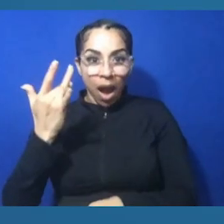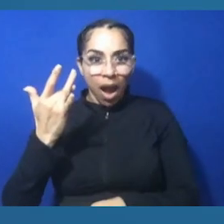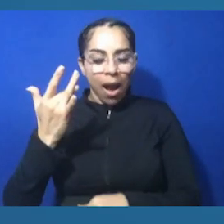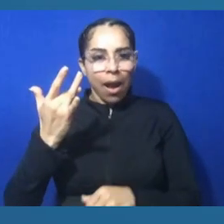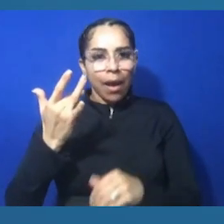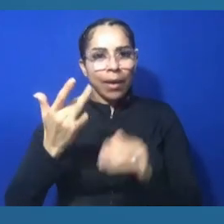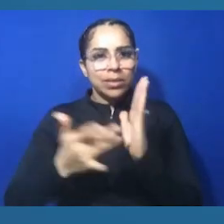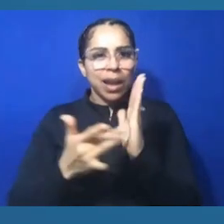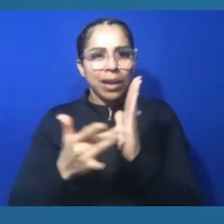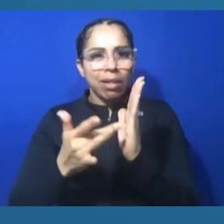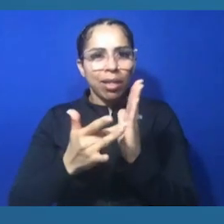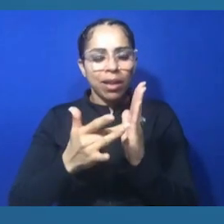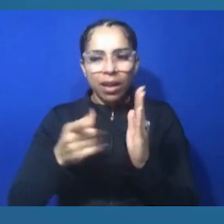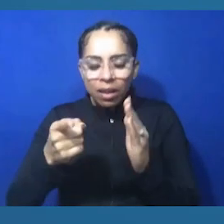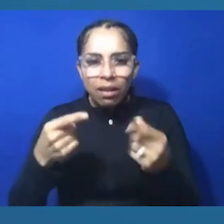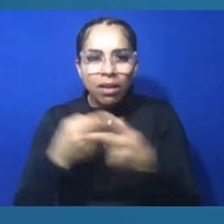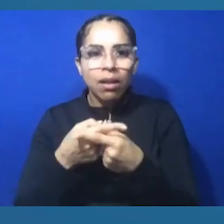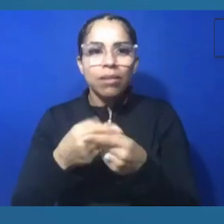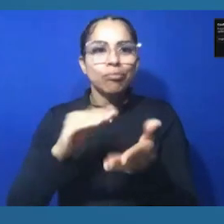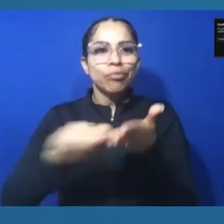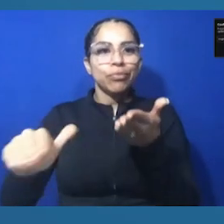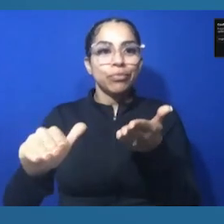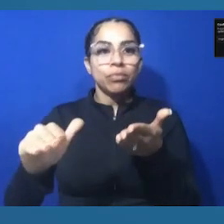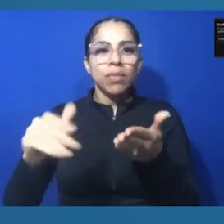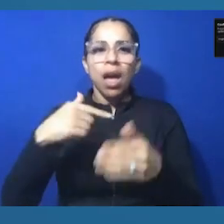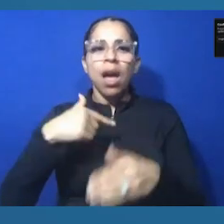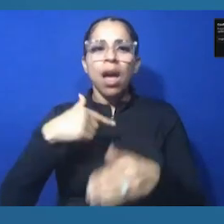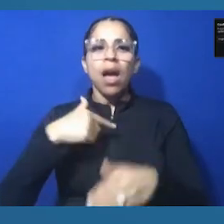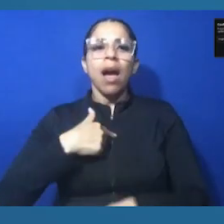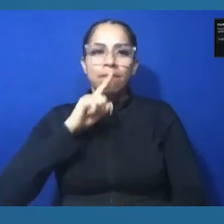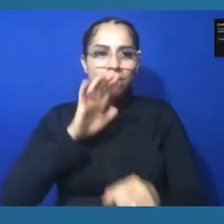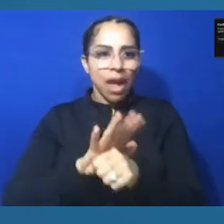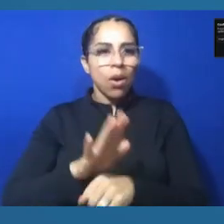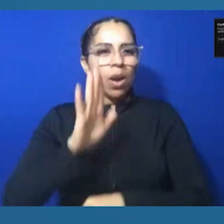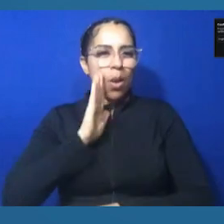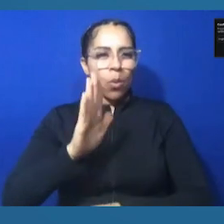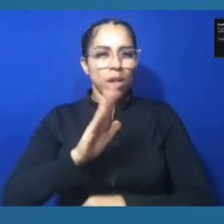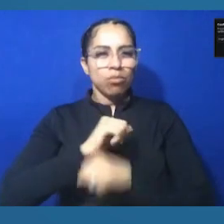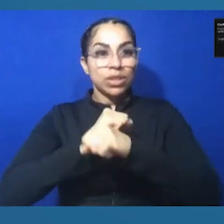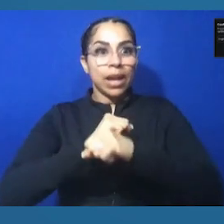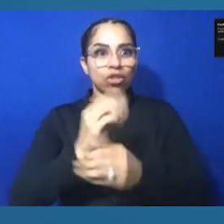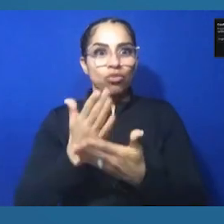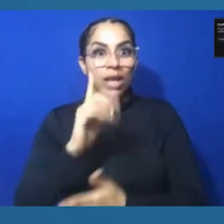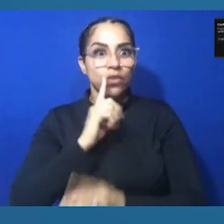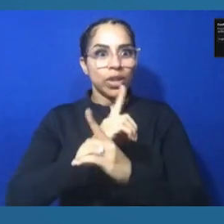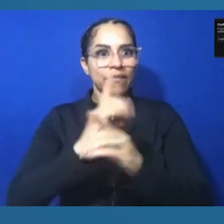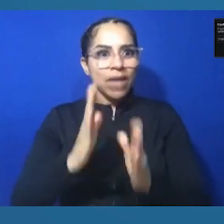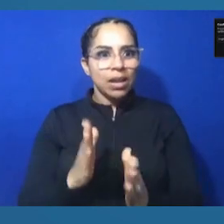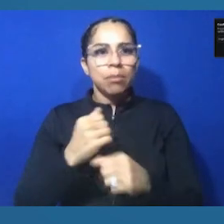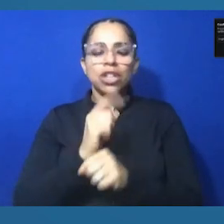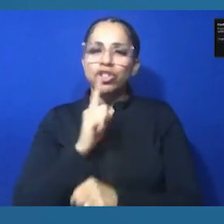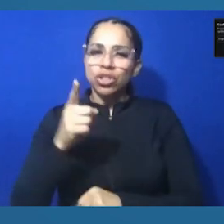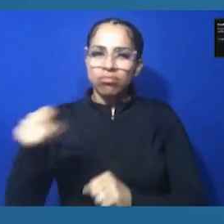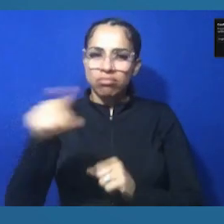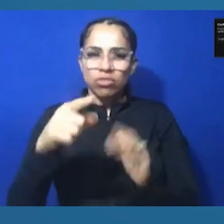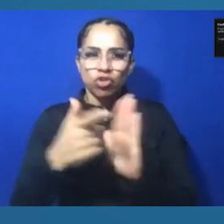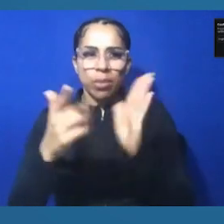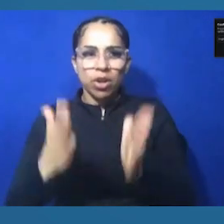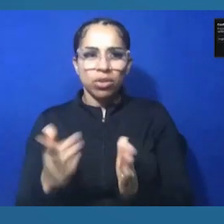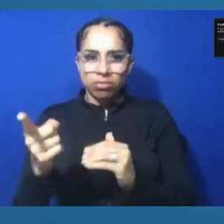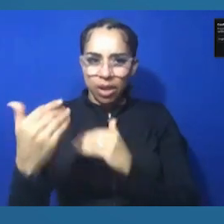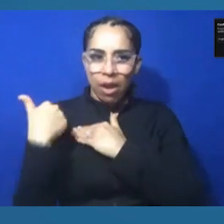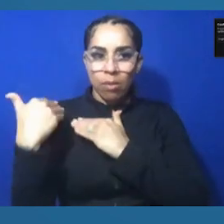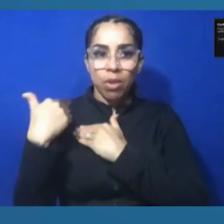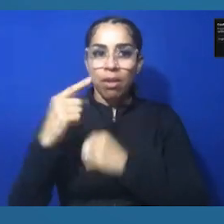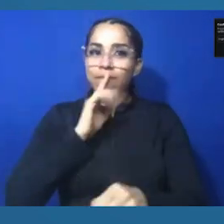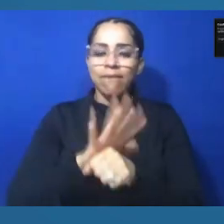defendants, holding more criminals accountable. And I vowed to stand up for victims for too many years have